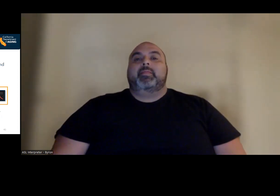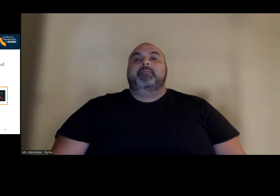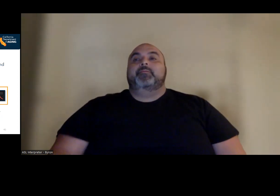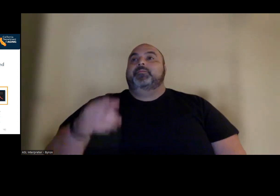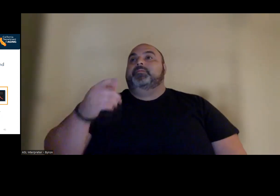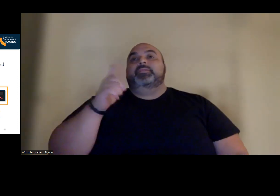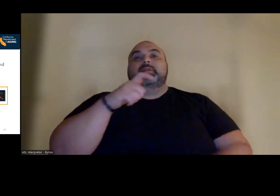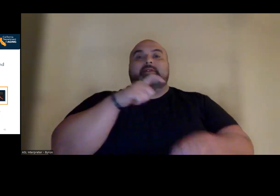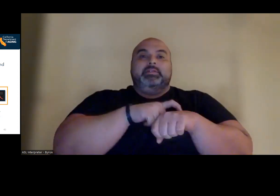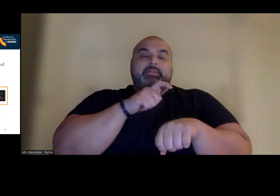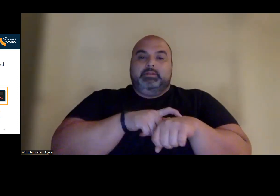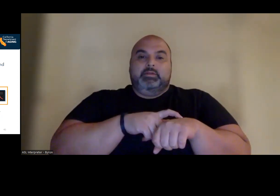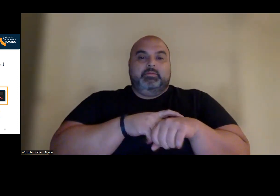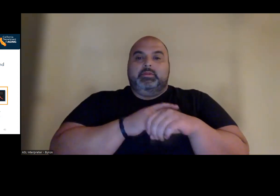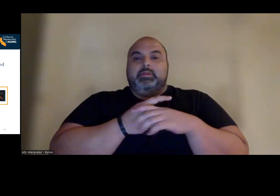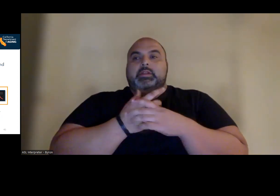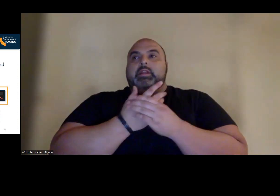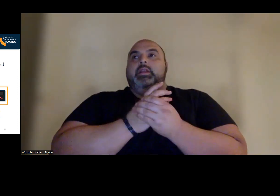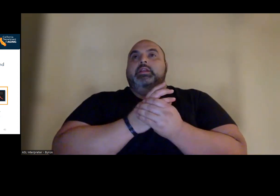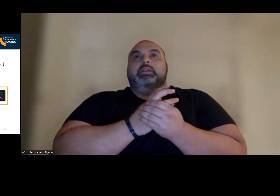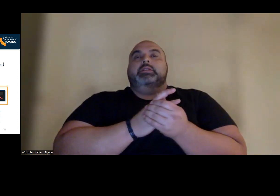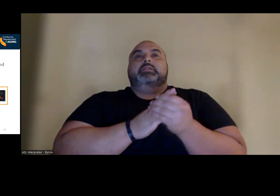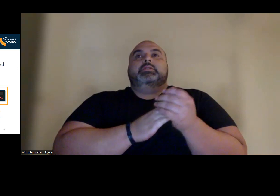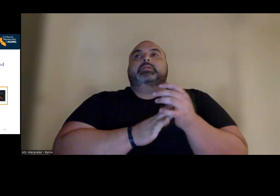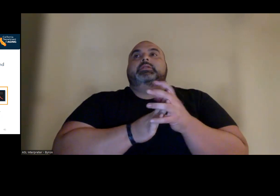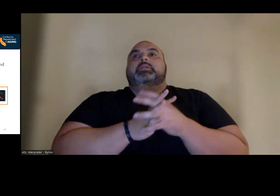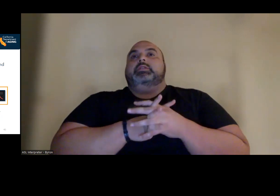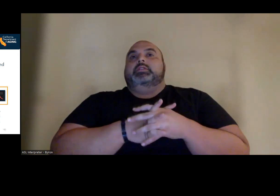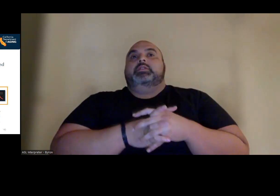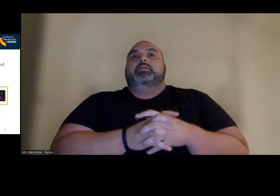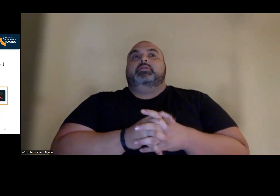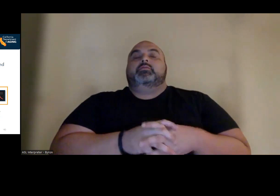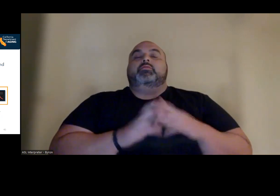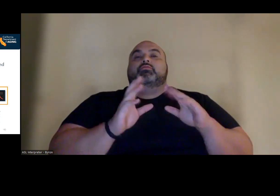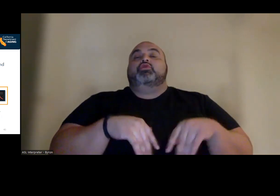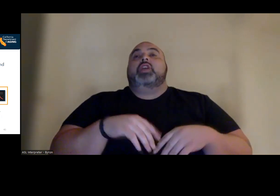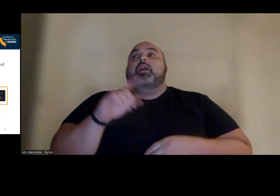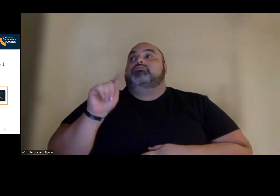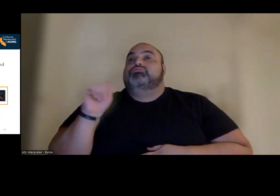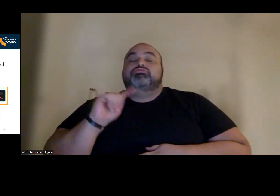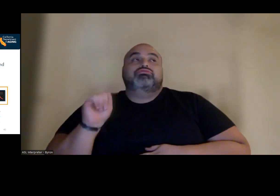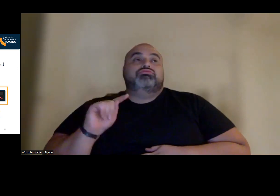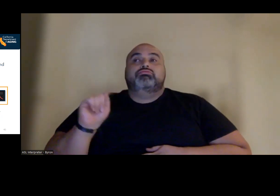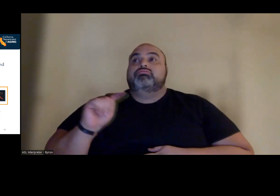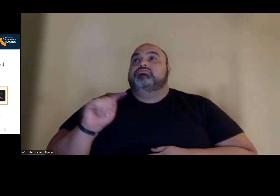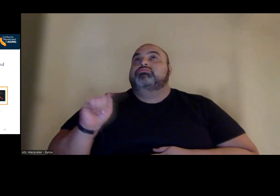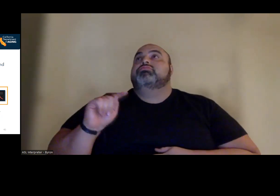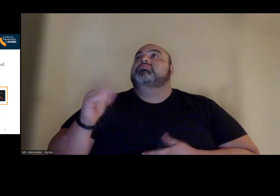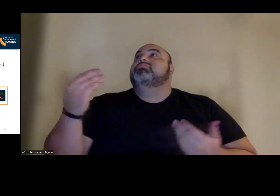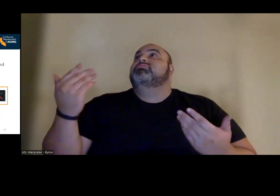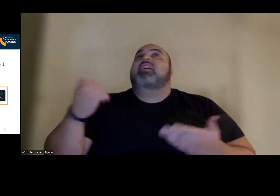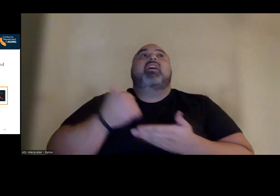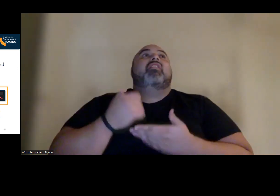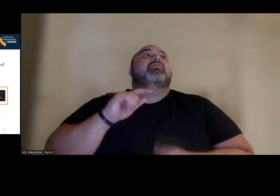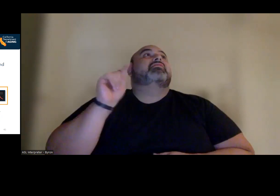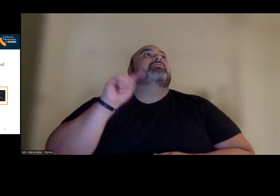she was, she had to use the restroom and nobody would come and